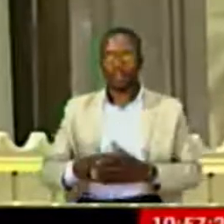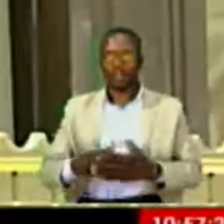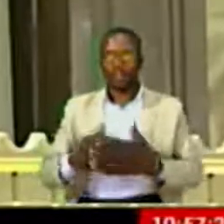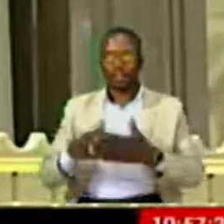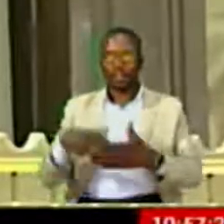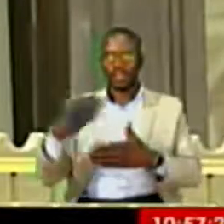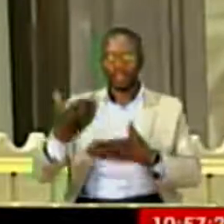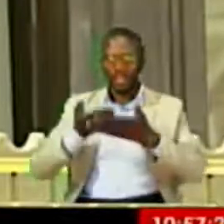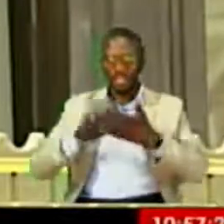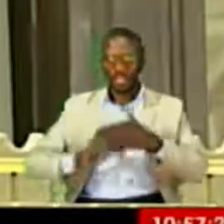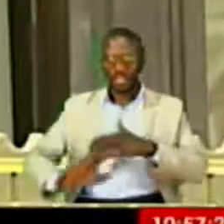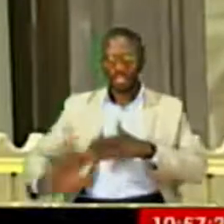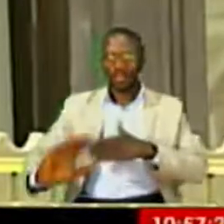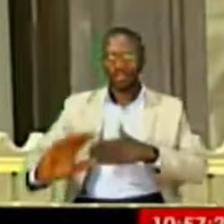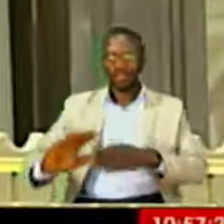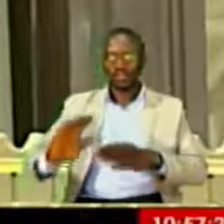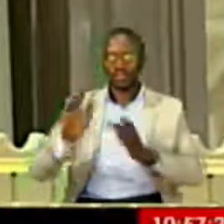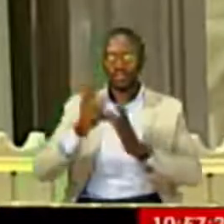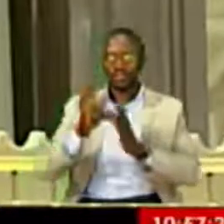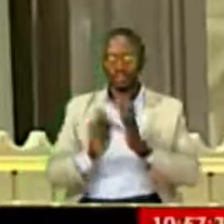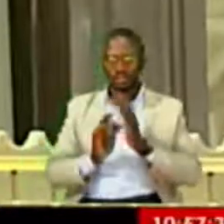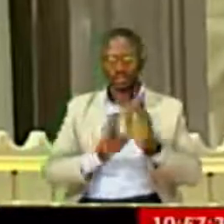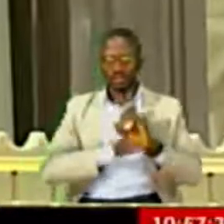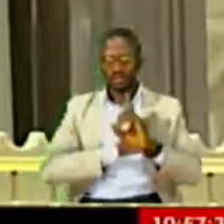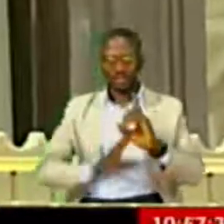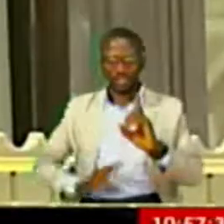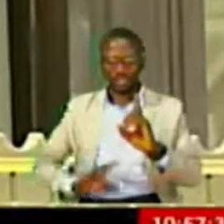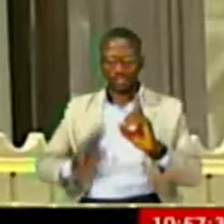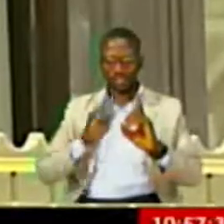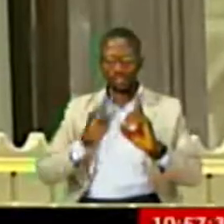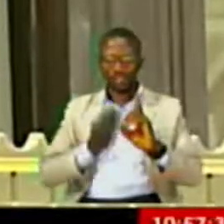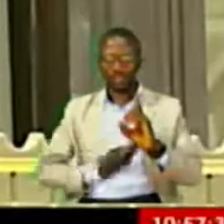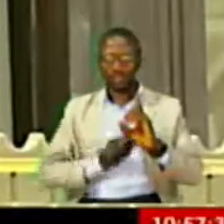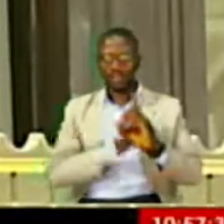pregnant, and delivered our Lord Jesus.